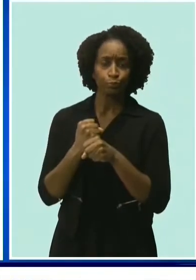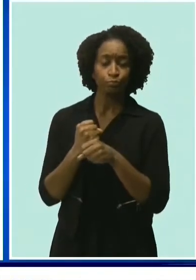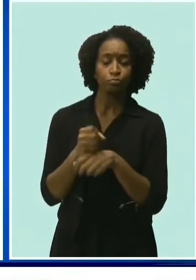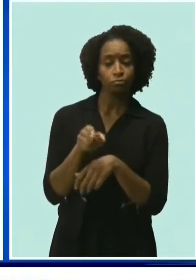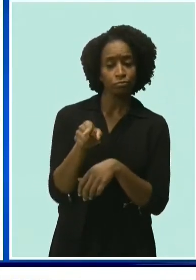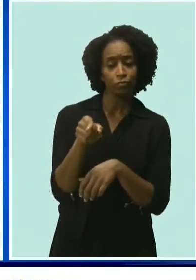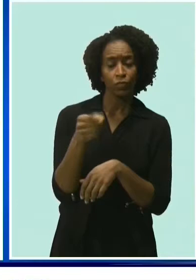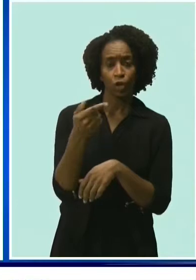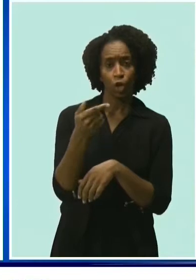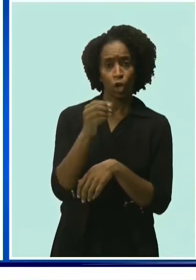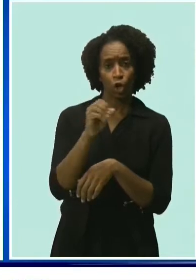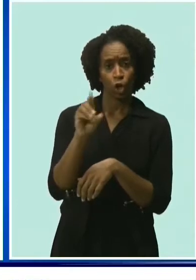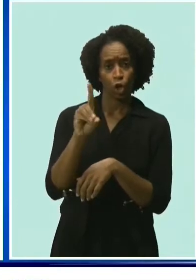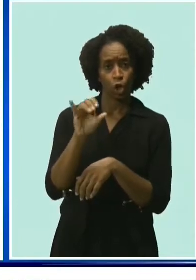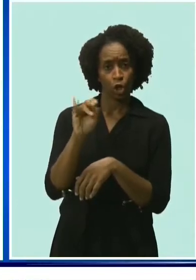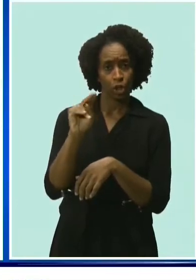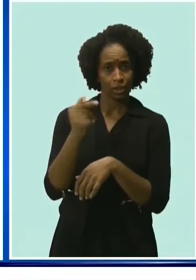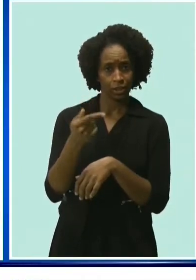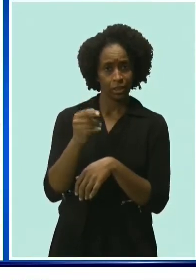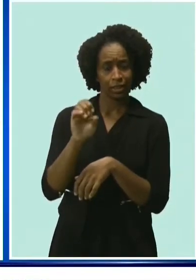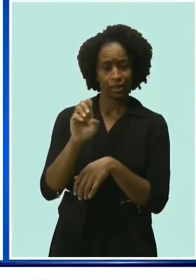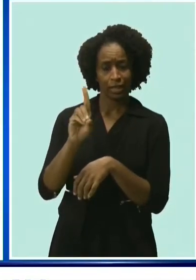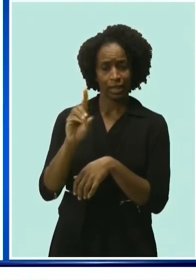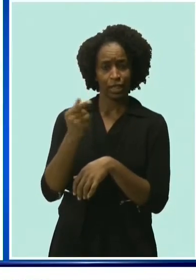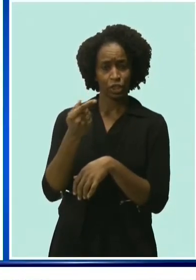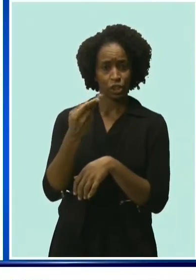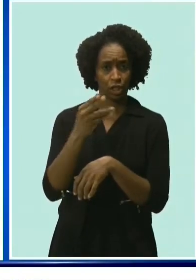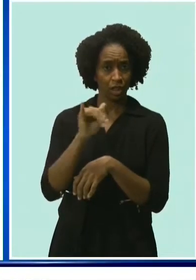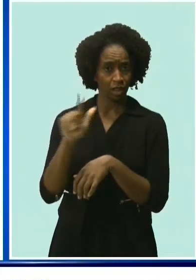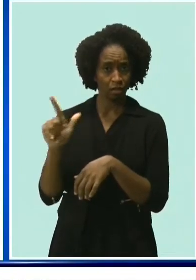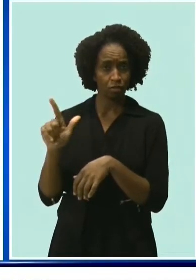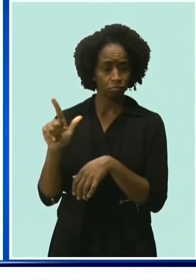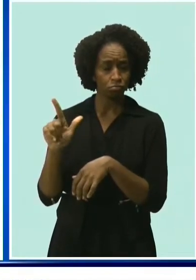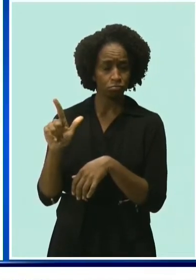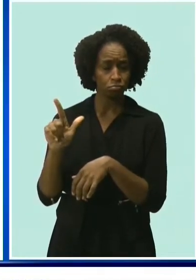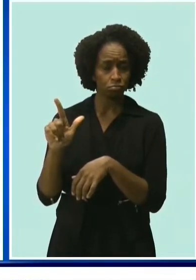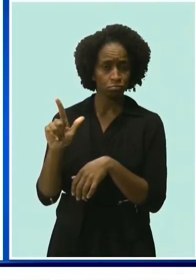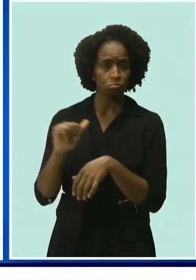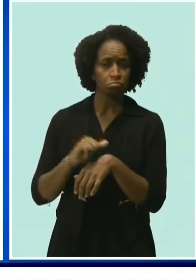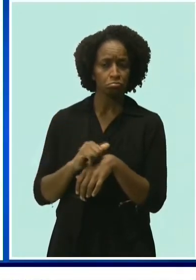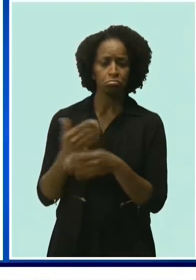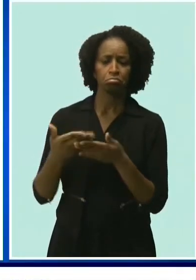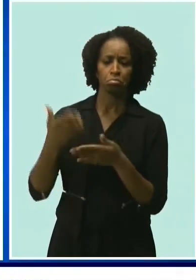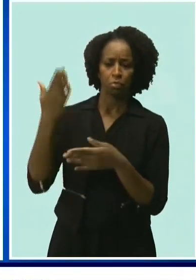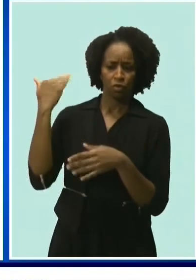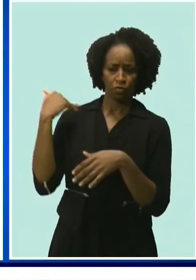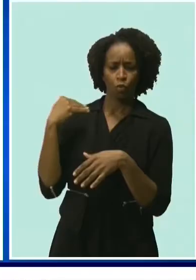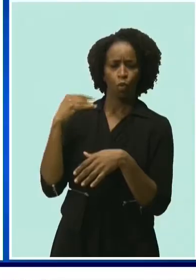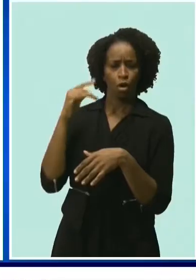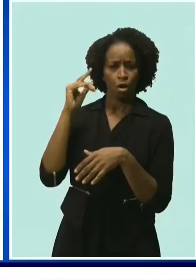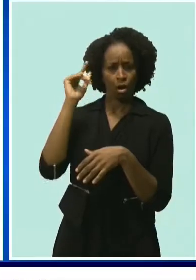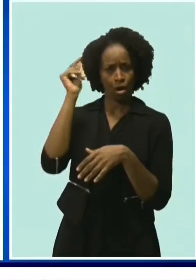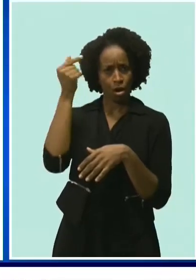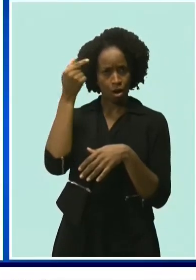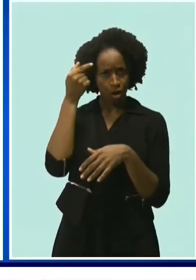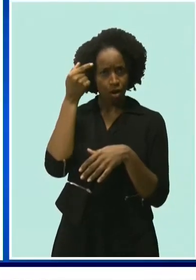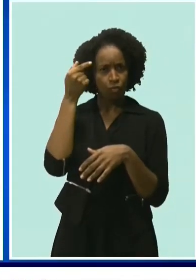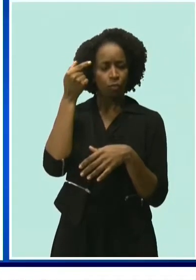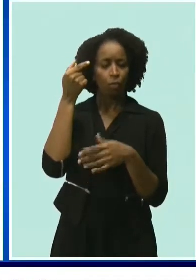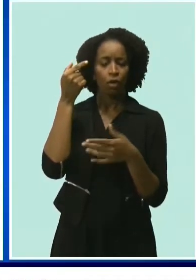is no stranger to public life. When we were last in government, he would have served extensively